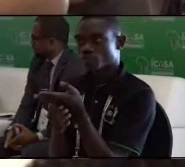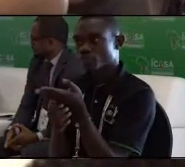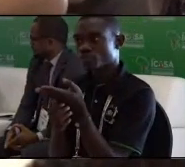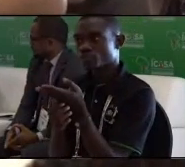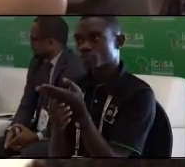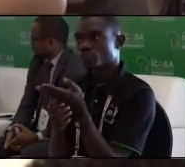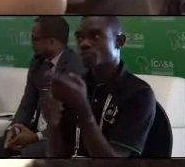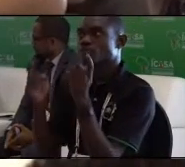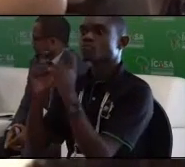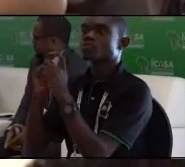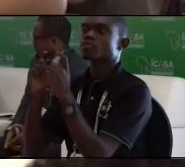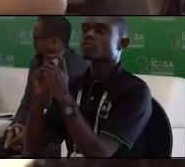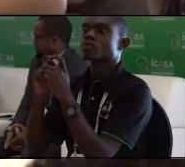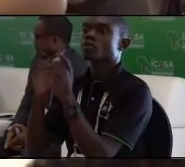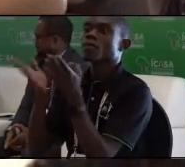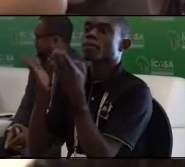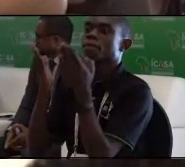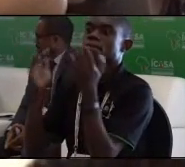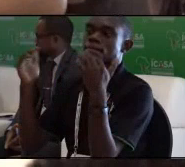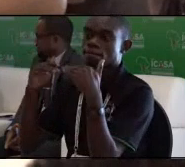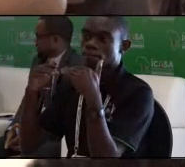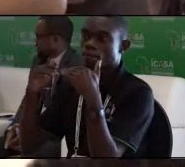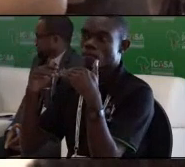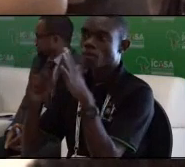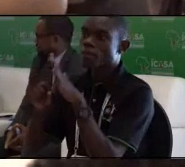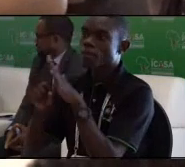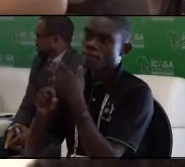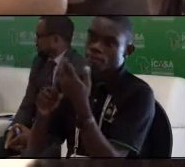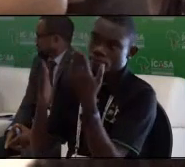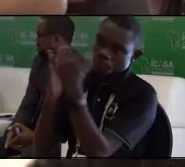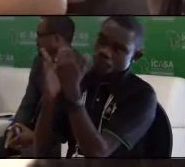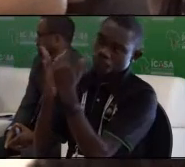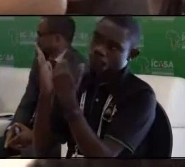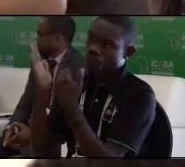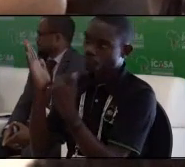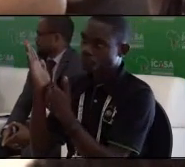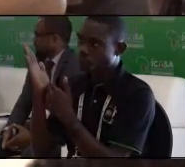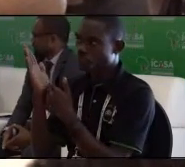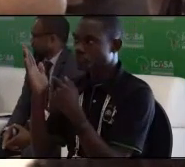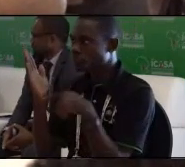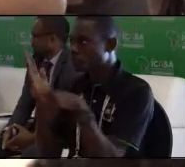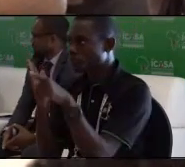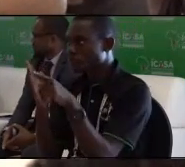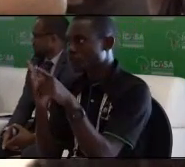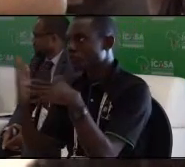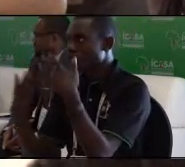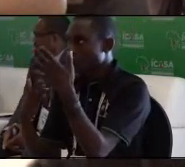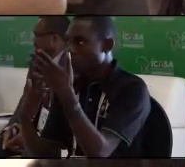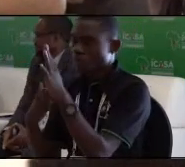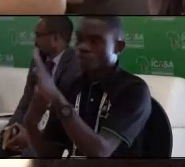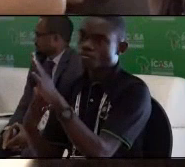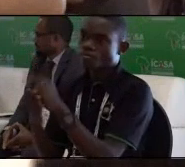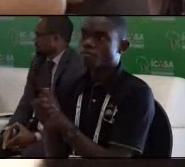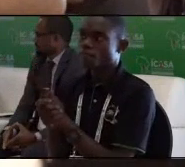this symposium sensitization, a lot of work was done, even with our partners, JPIGO, Abbott, they were all